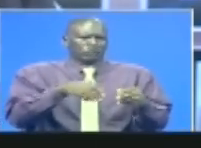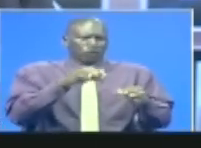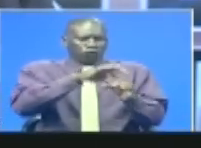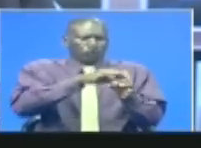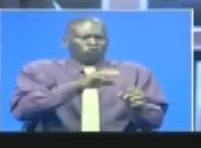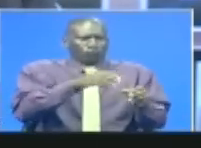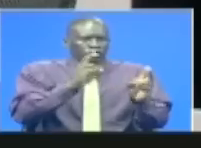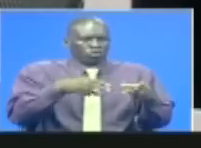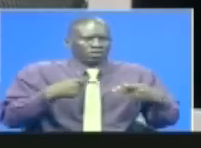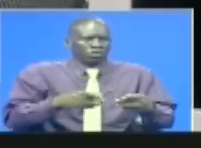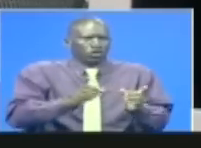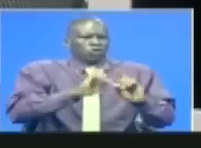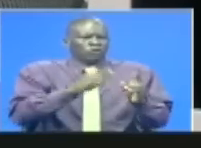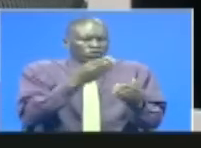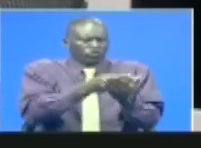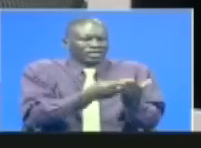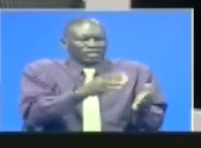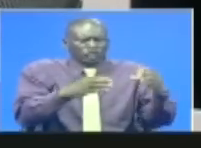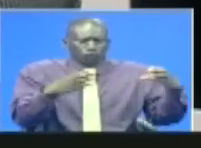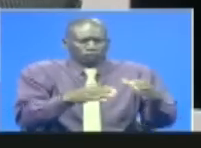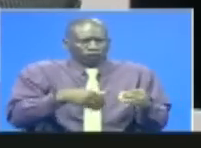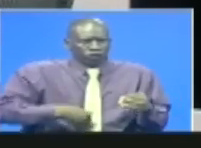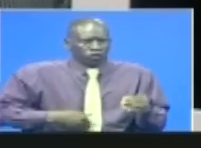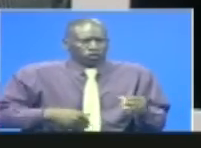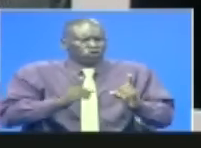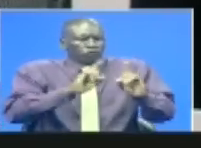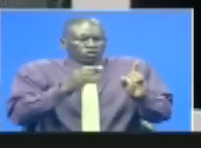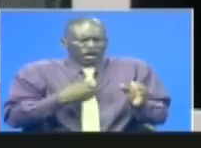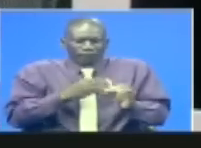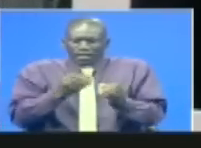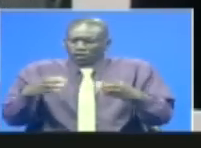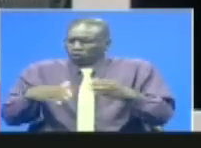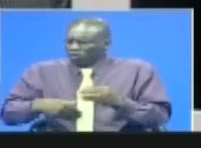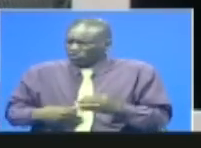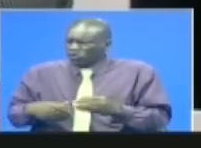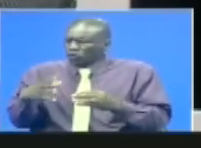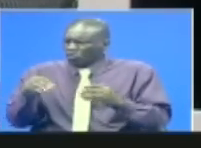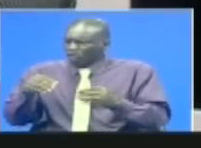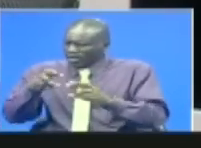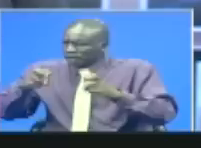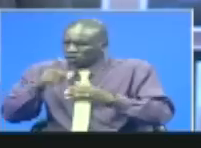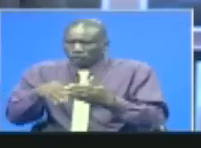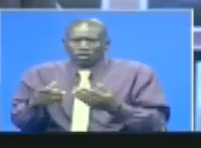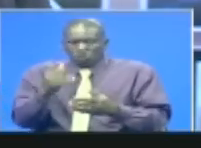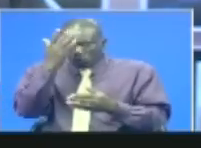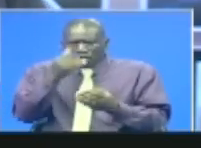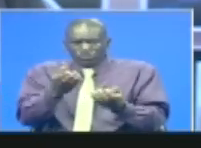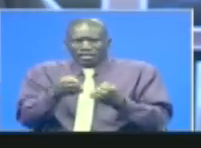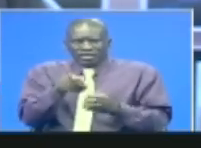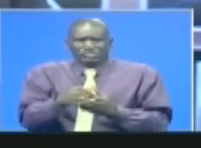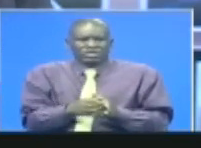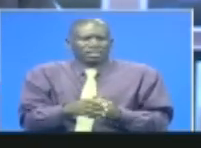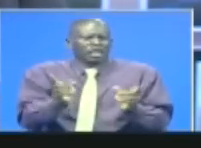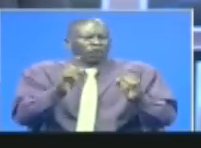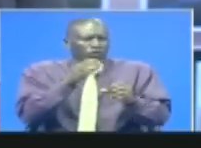weapon. So you're not financing any group of young people, youth to go and counter whatever is being done by your opponents? Why would I need to? I would not